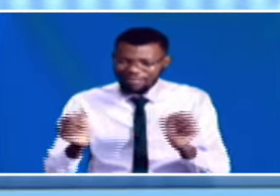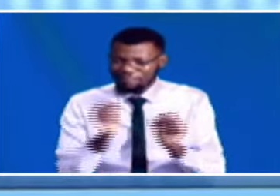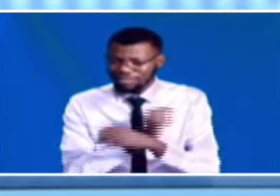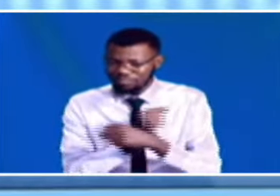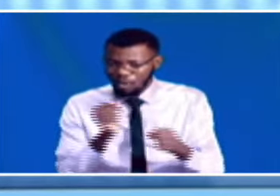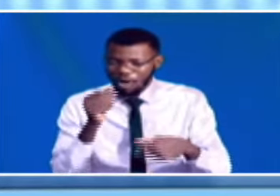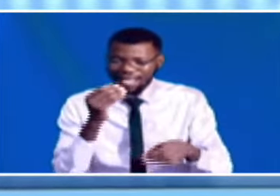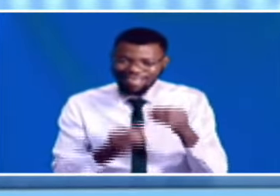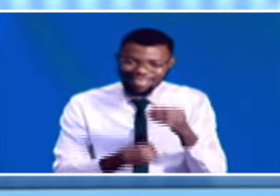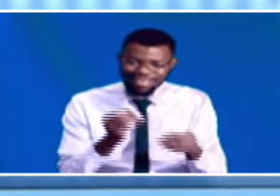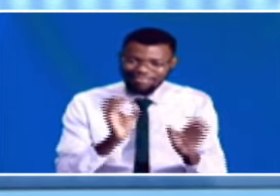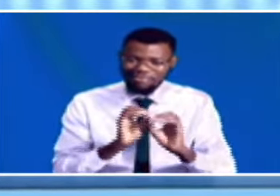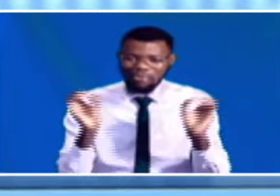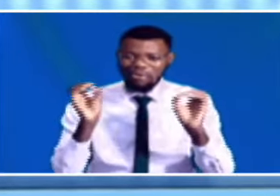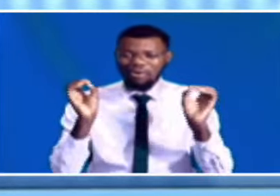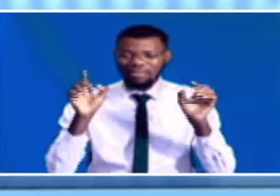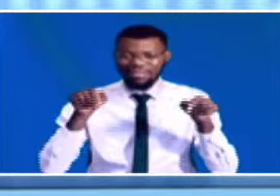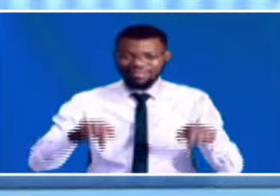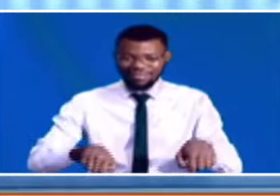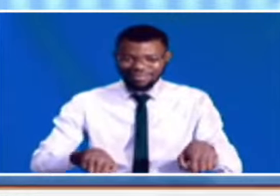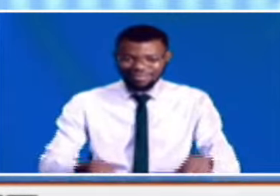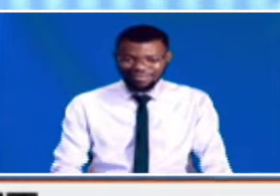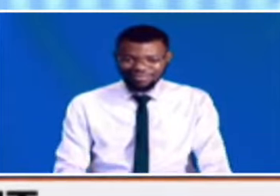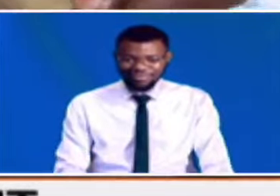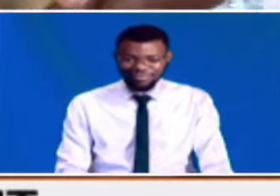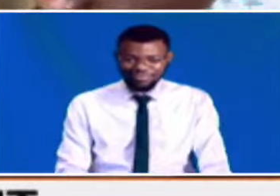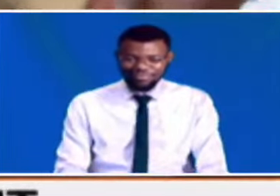tailored to local needs.